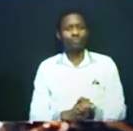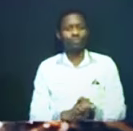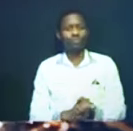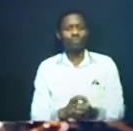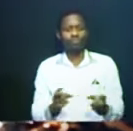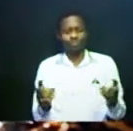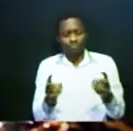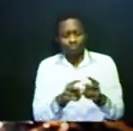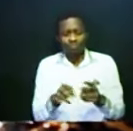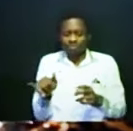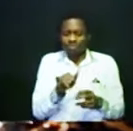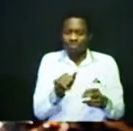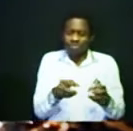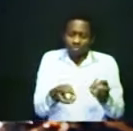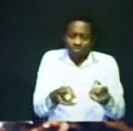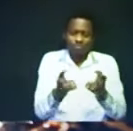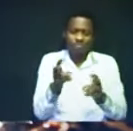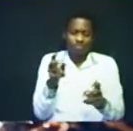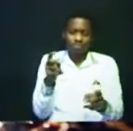God's